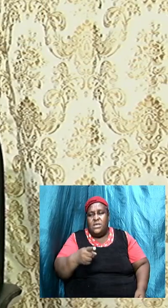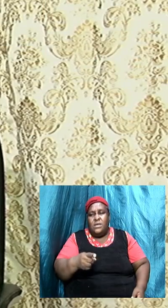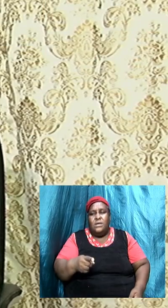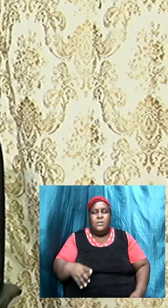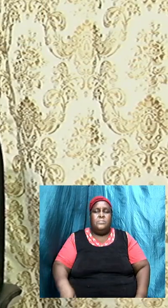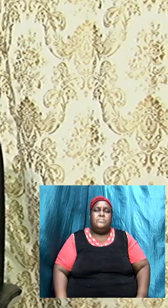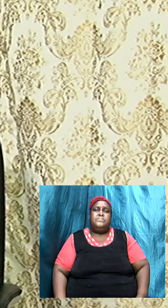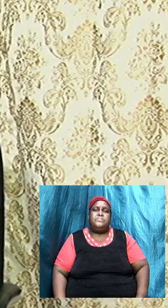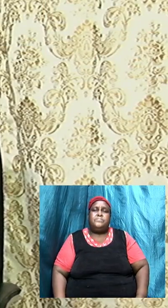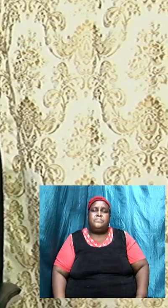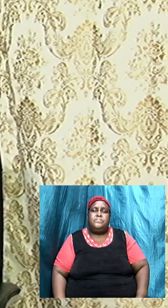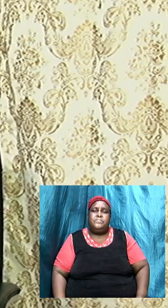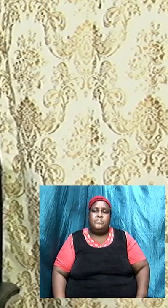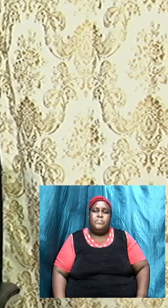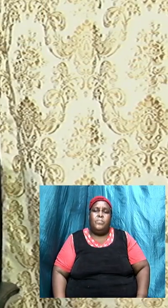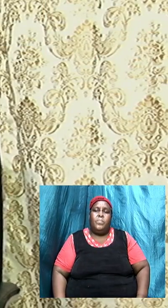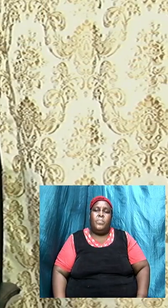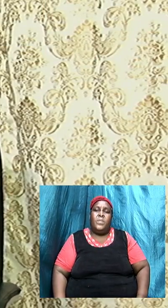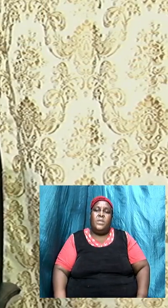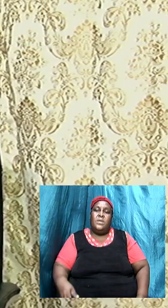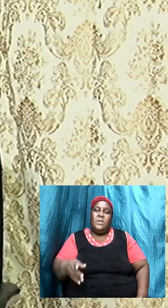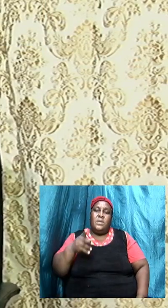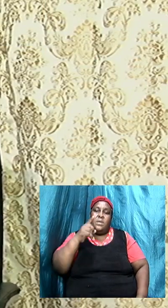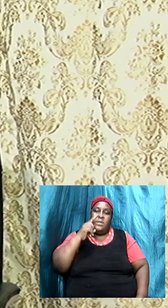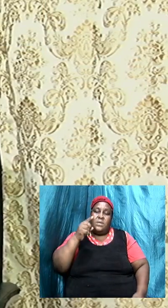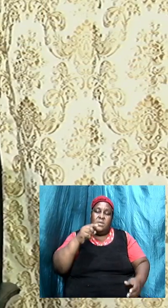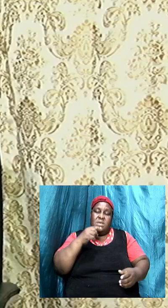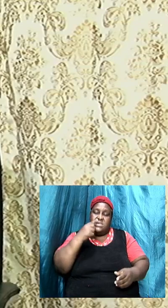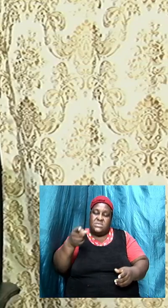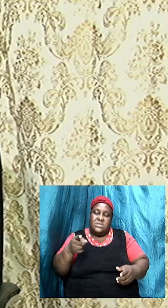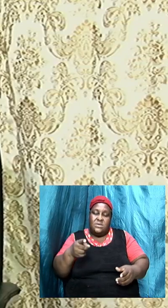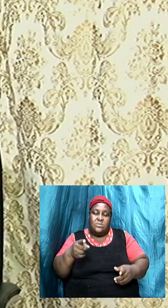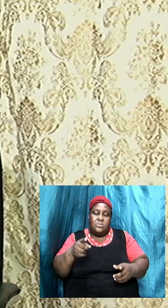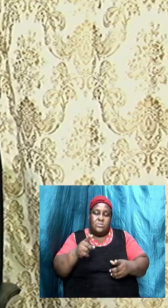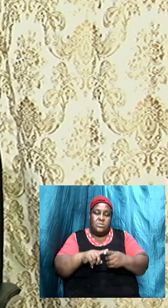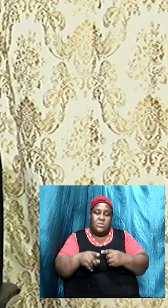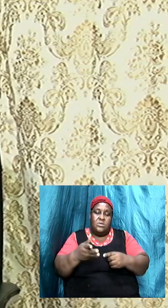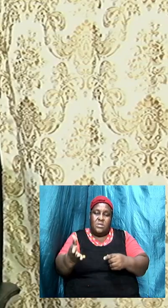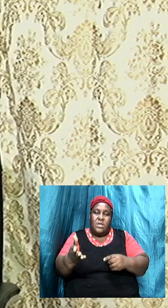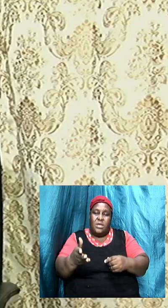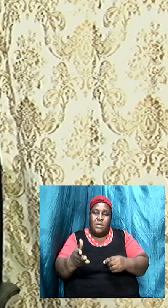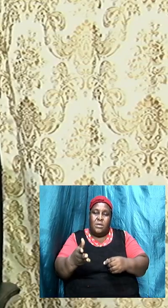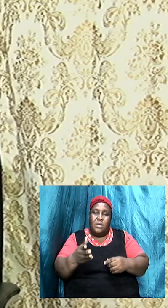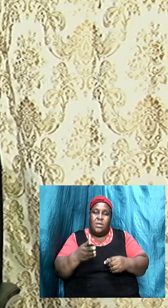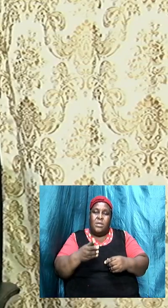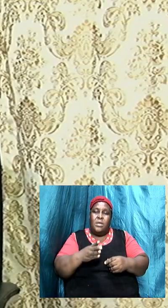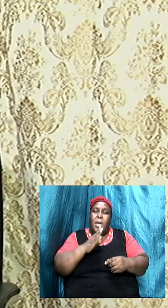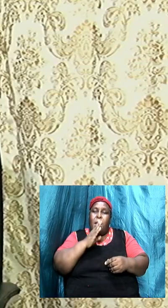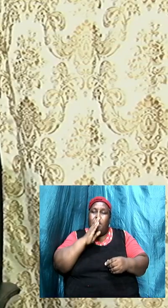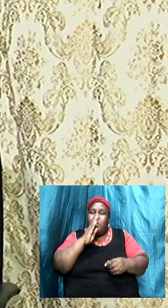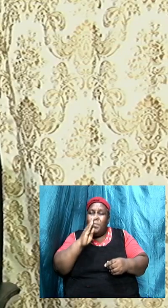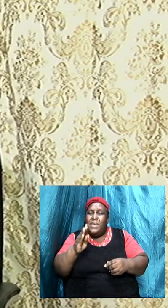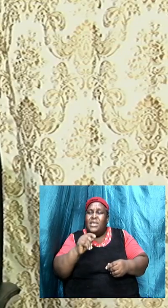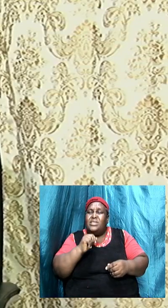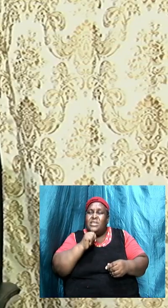16 verses 6, but he said to them, do not be alarmed. You seek Jesus of